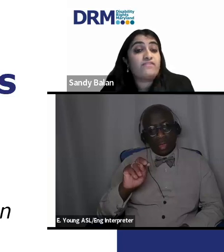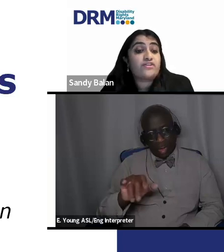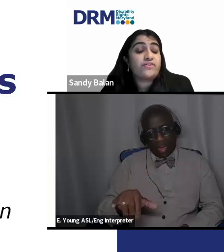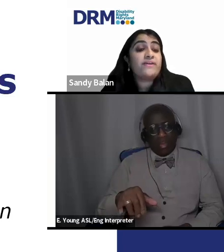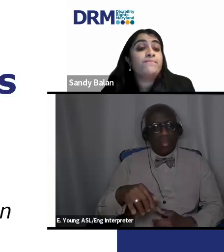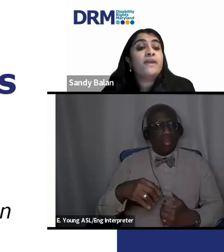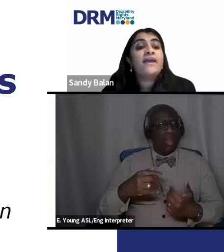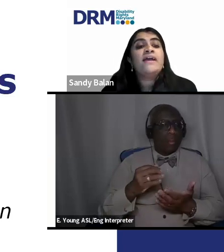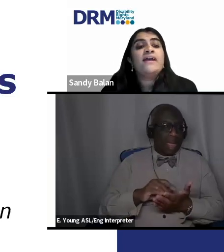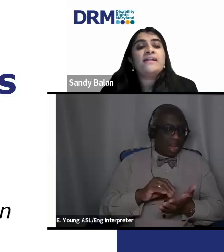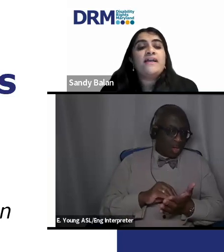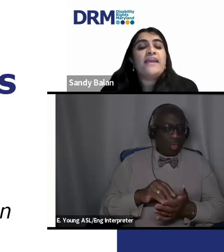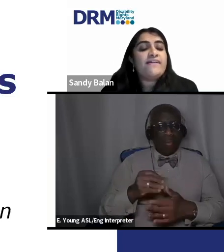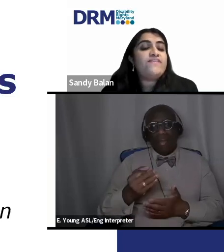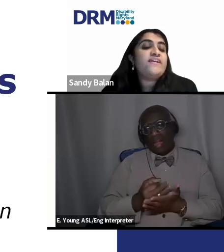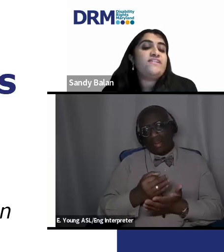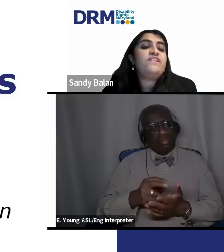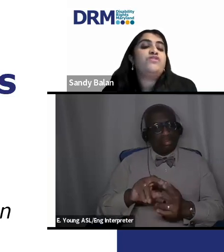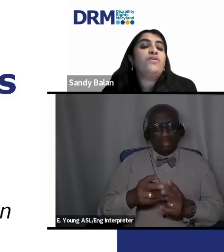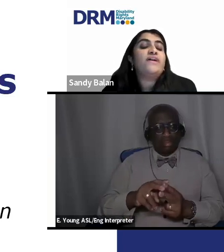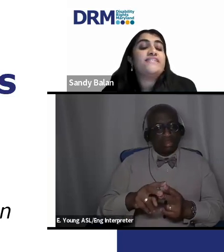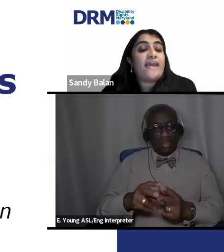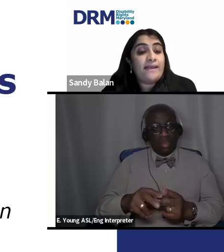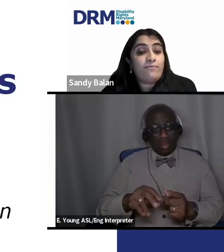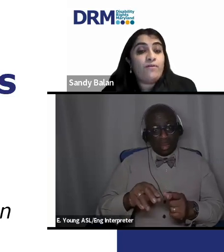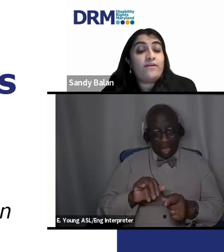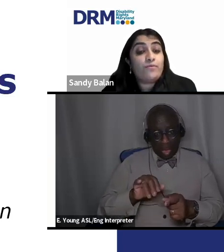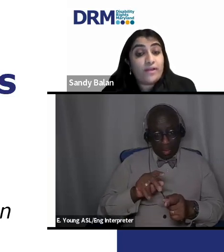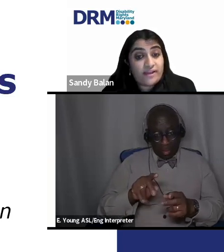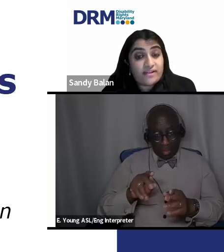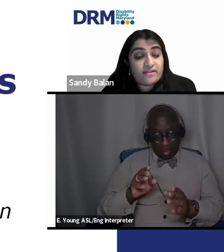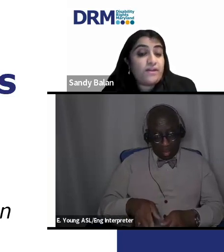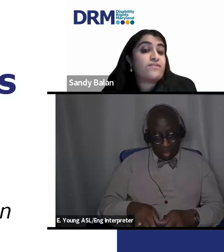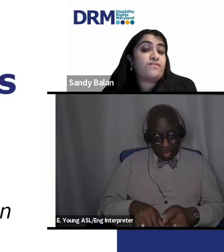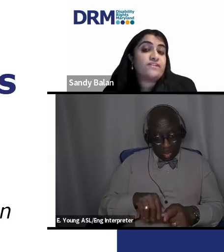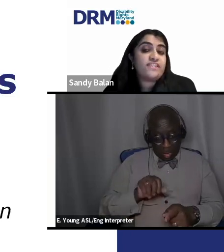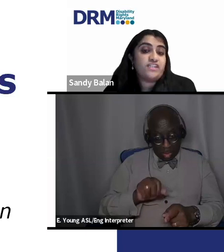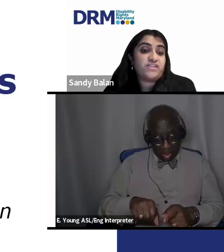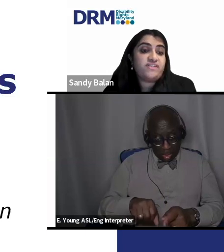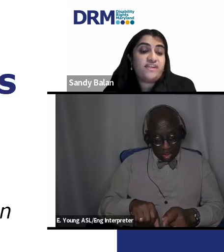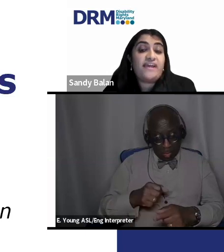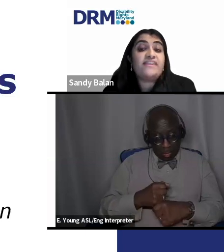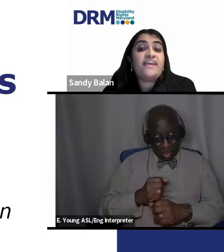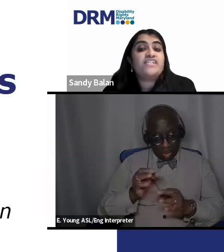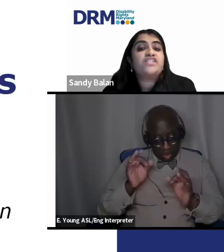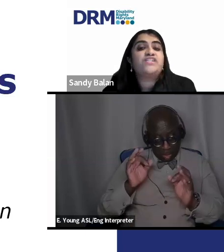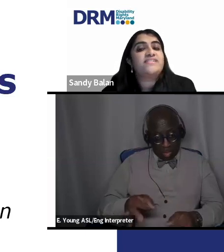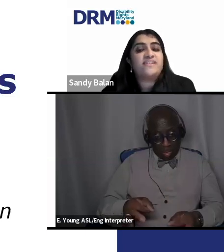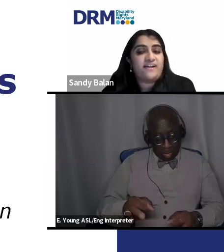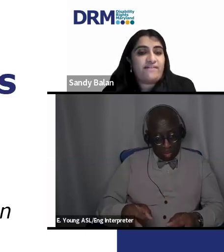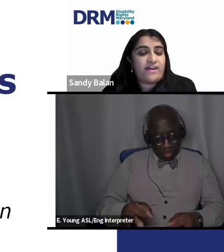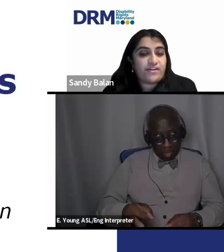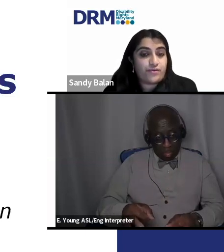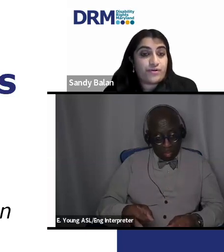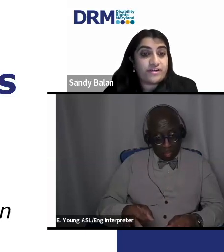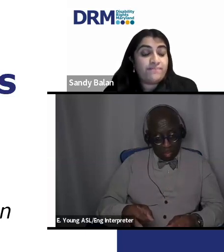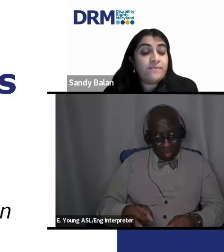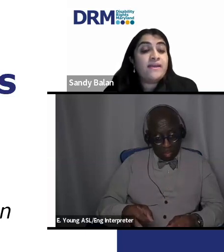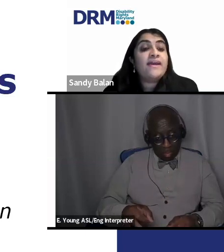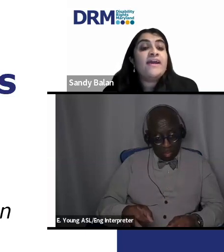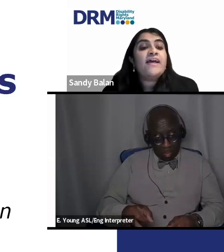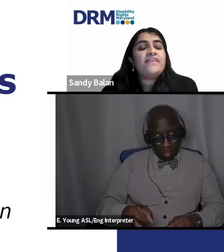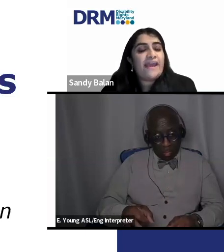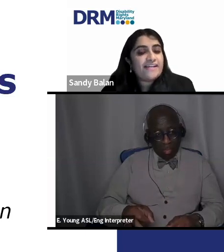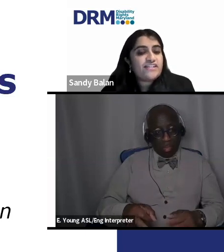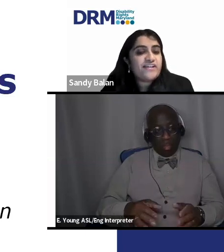financial power of attorney. If the individual is able and willing to make their own decisions, and the agent does not have that